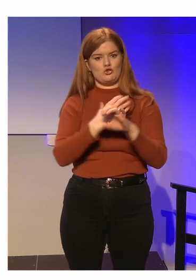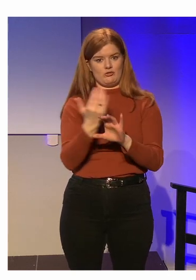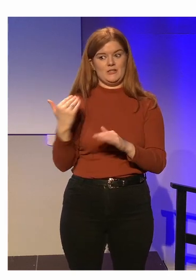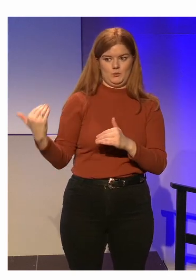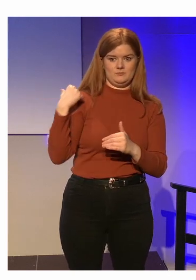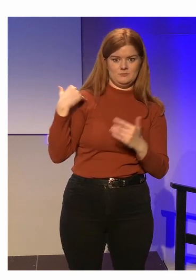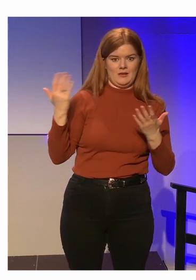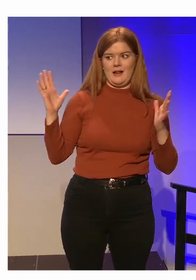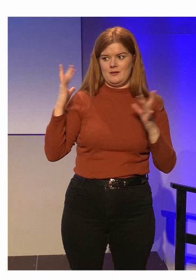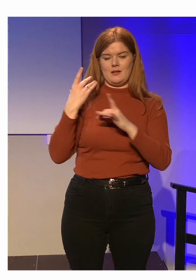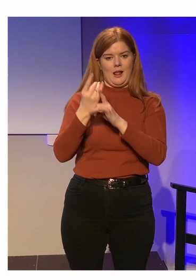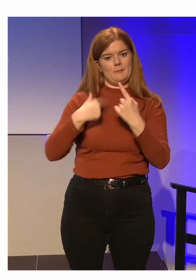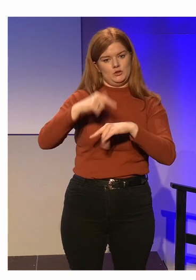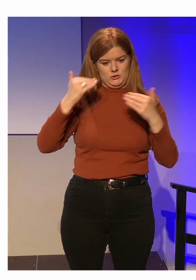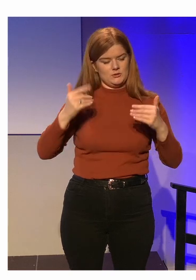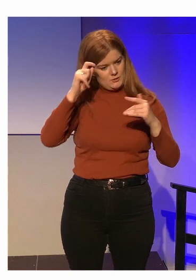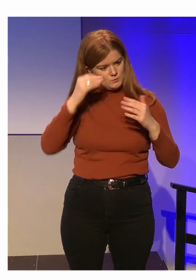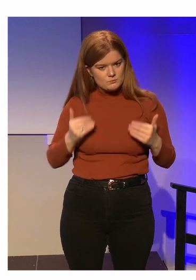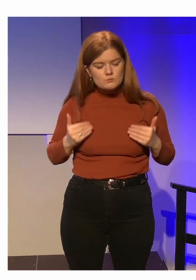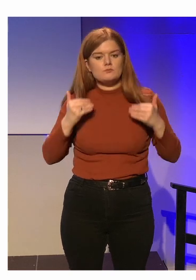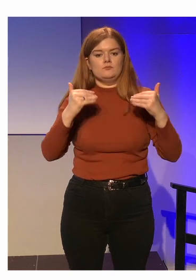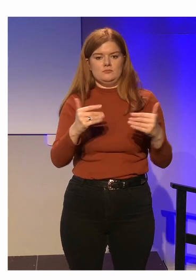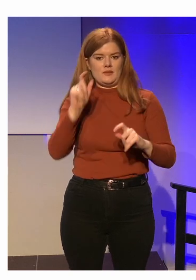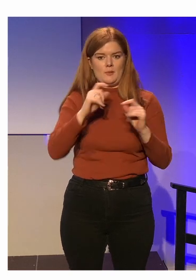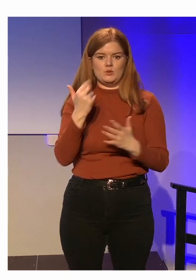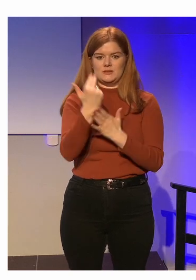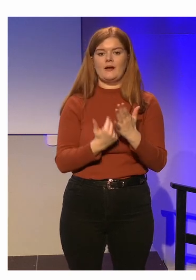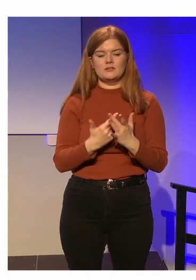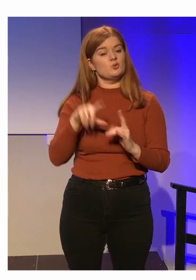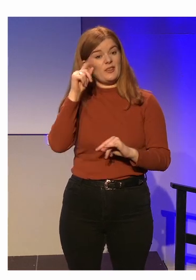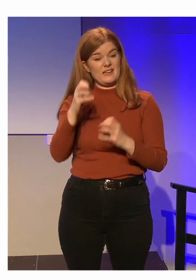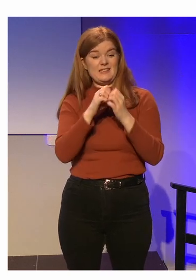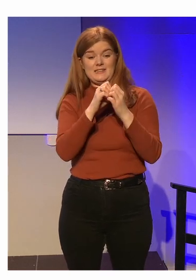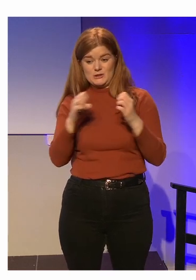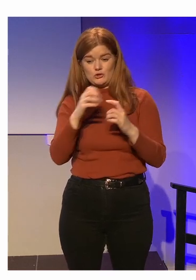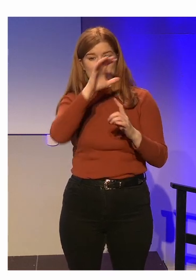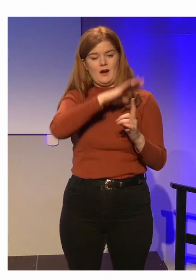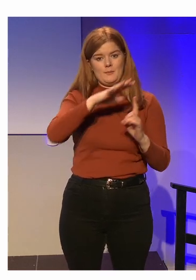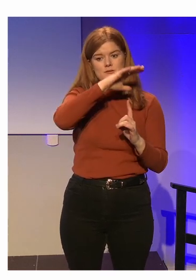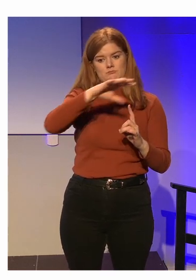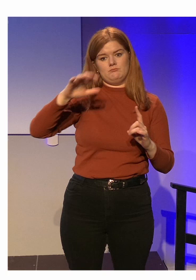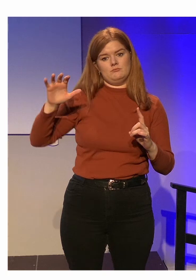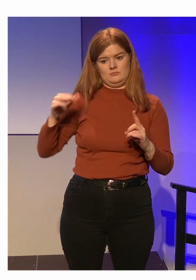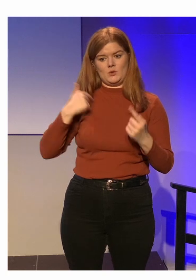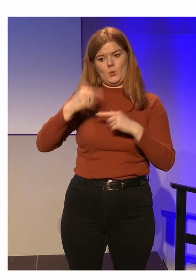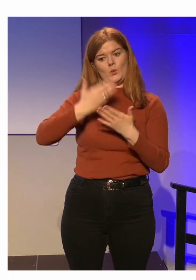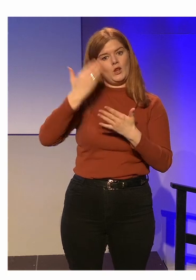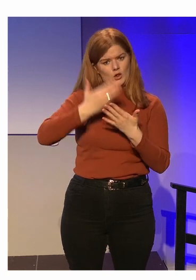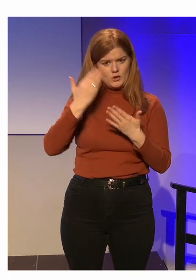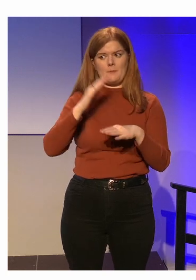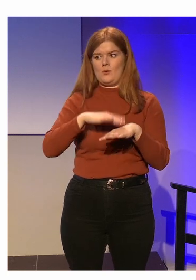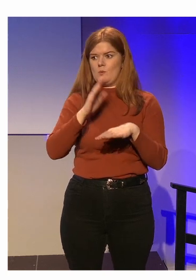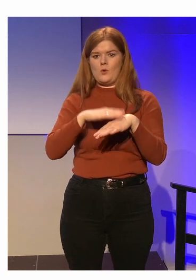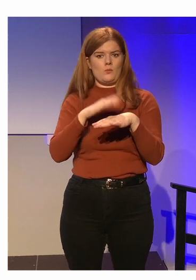us forward in thinking about design. And I would say that in each of these environments, we're learning more